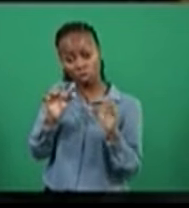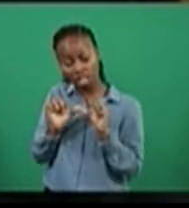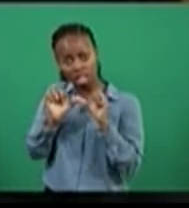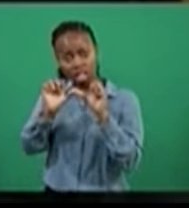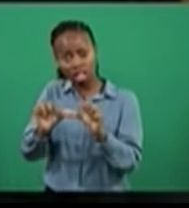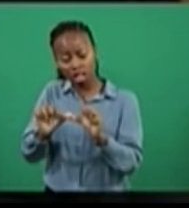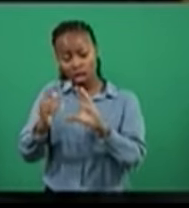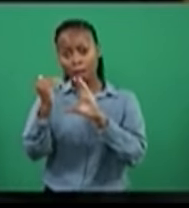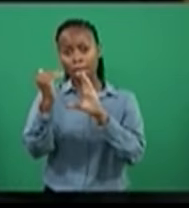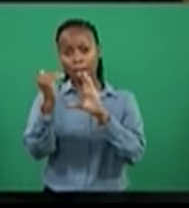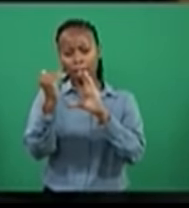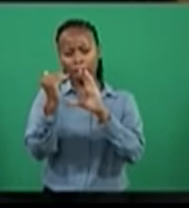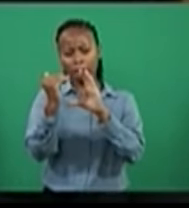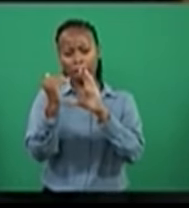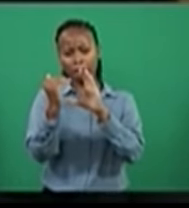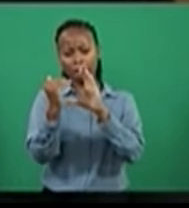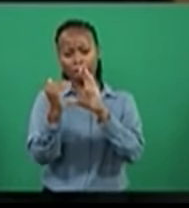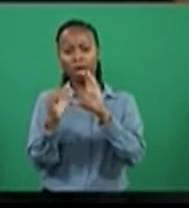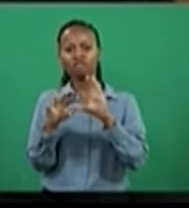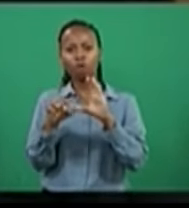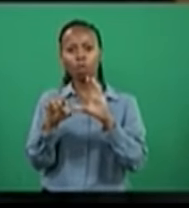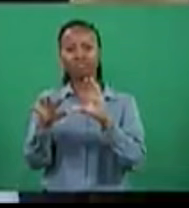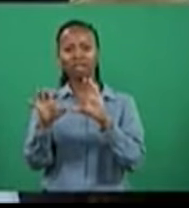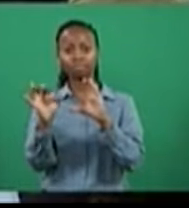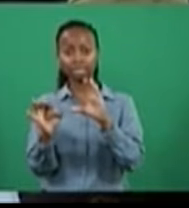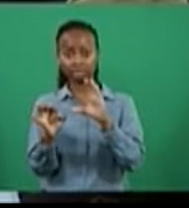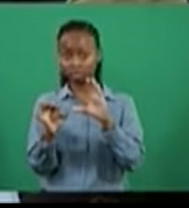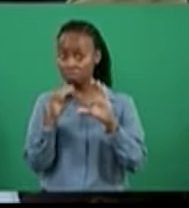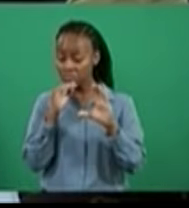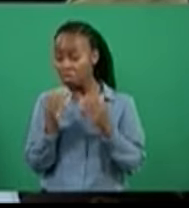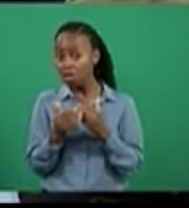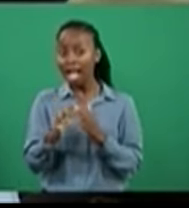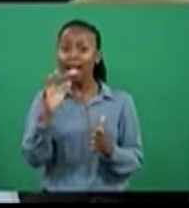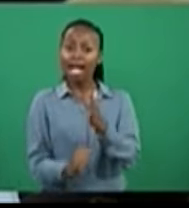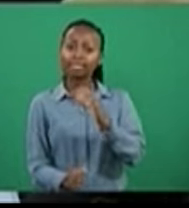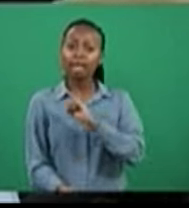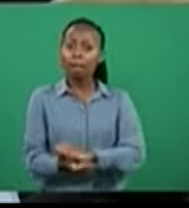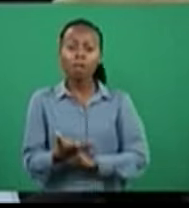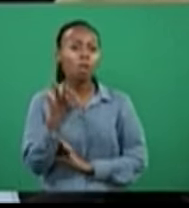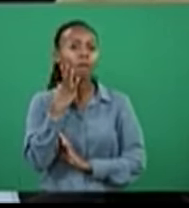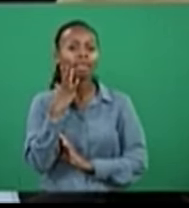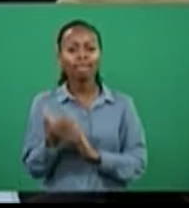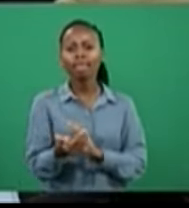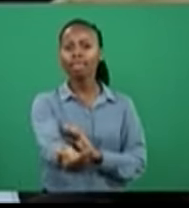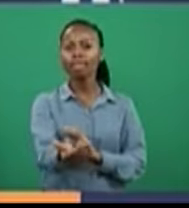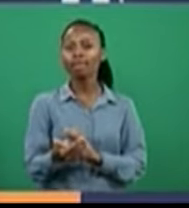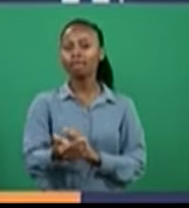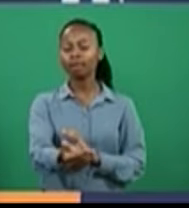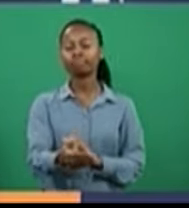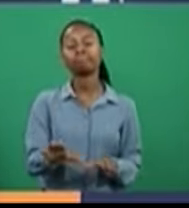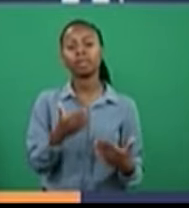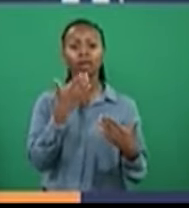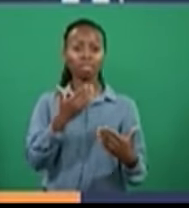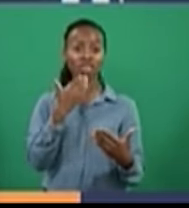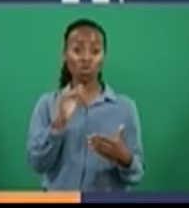the way to 4.5% before you start to cut? Thank you. Let me deal with this round of